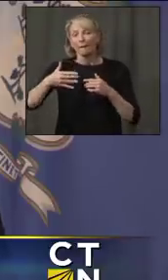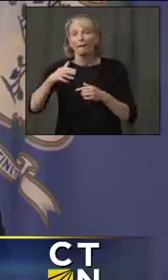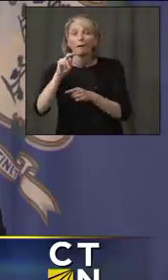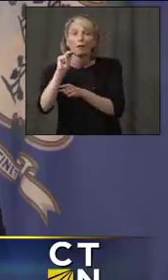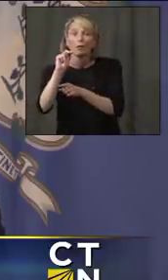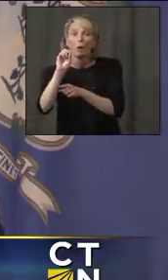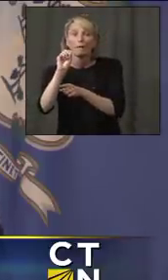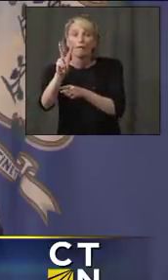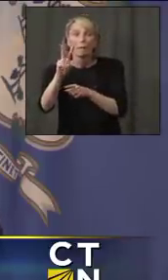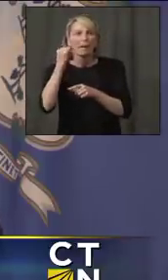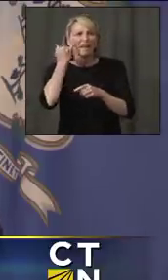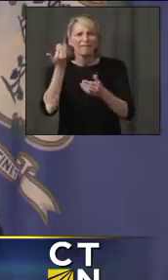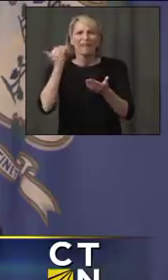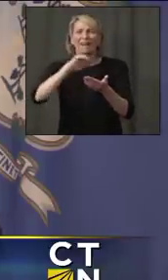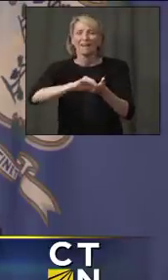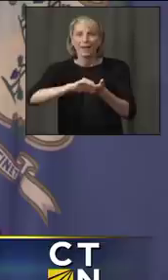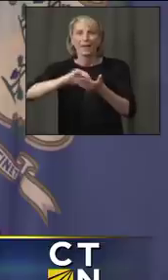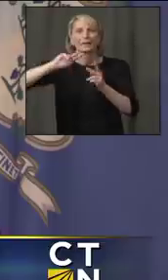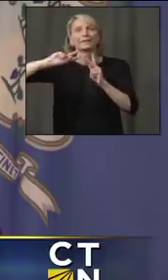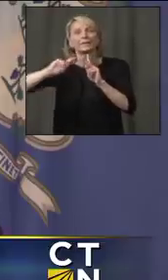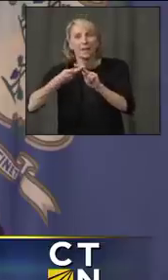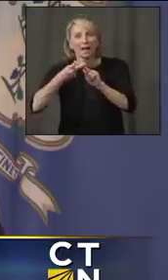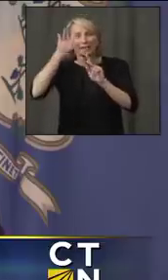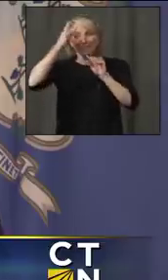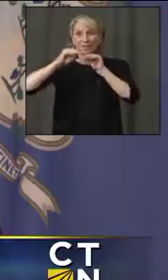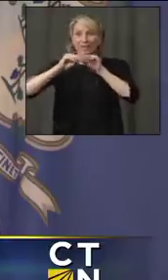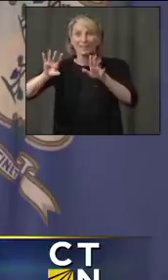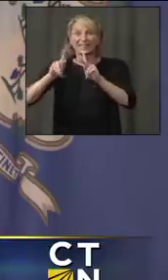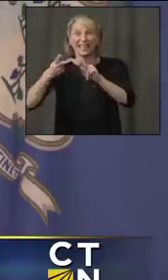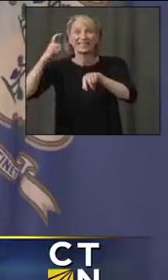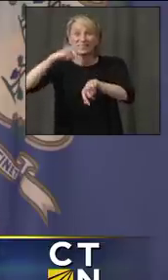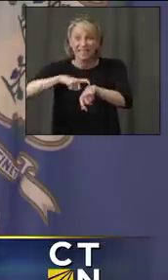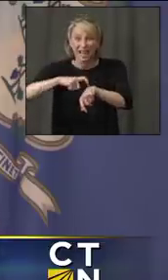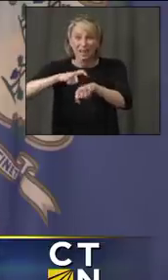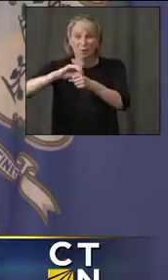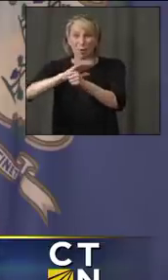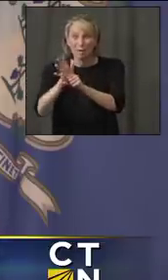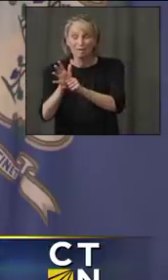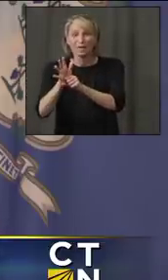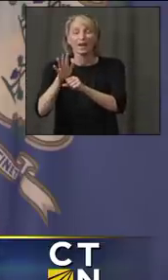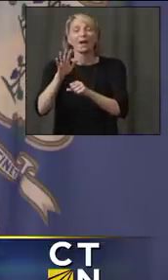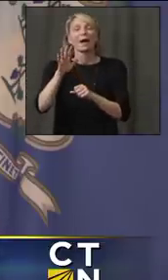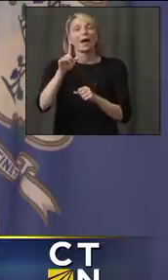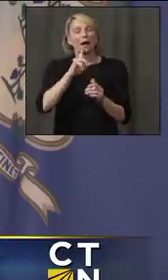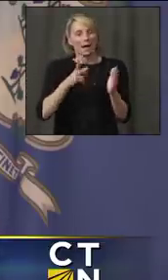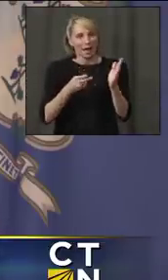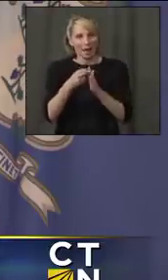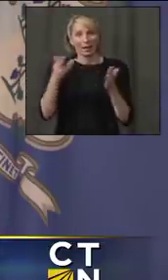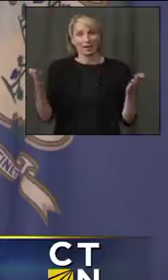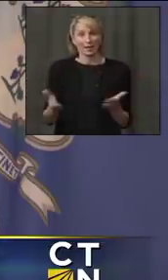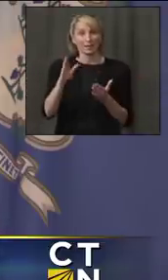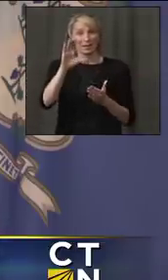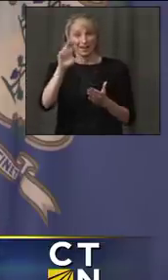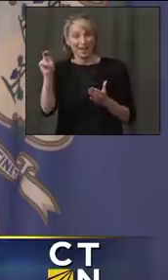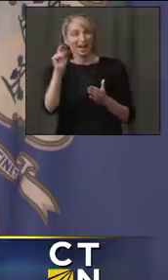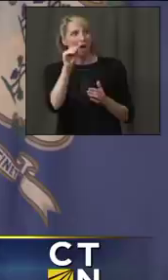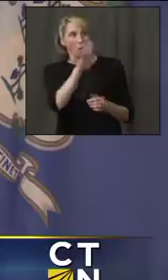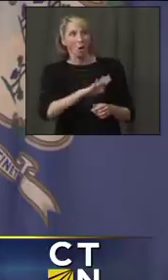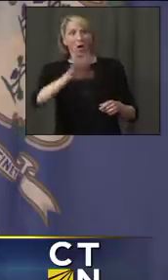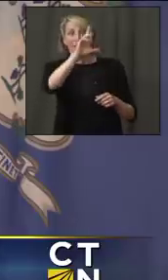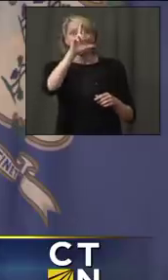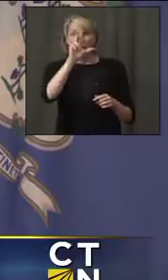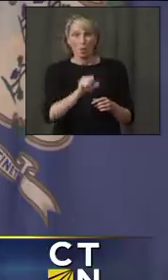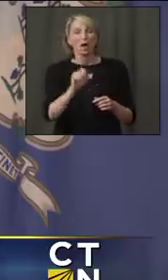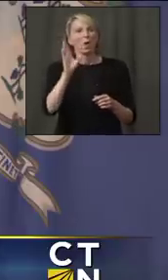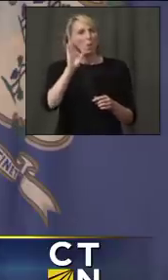around, if there's a second surge, then Connecticut and the country is really going to have to look hard at those budgets because we're going to be in a